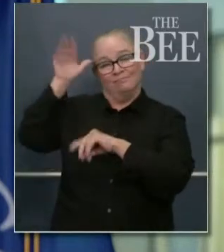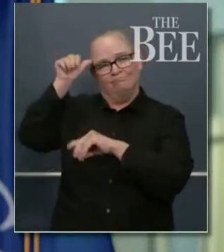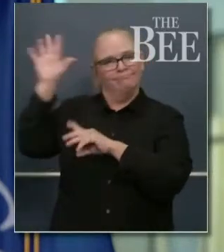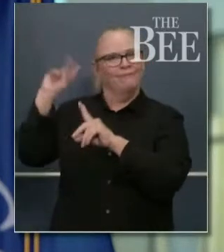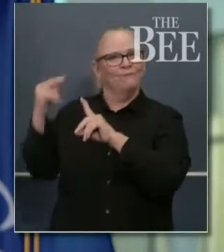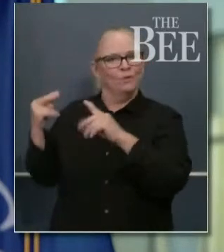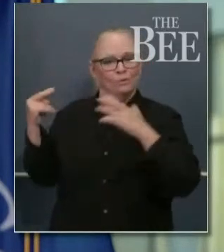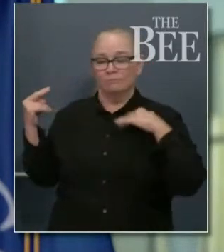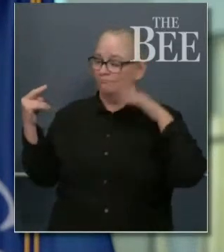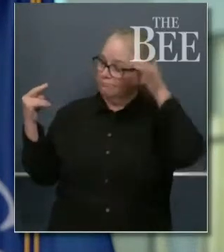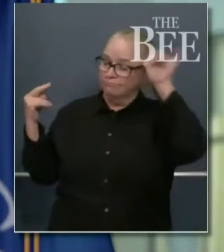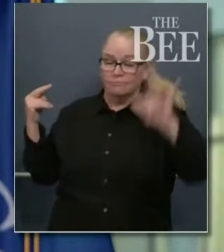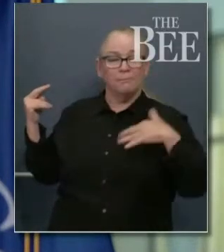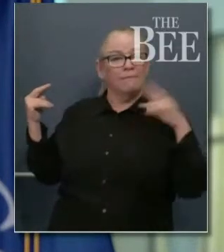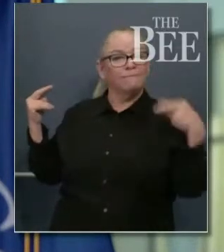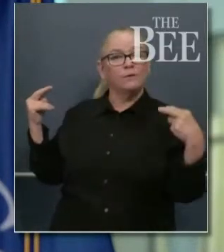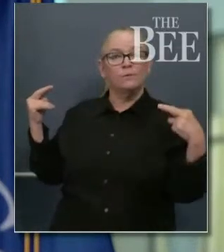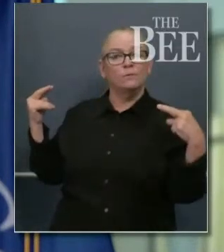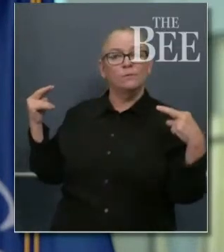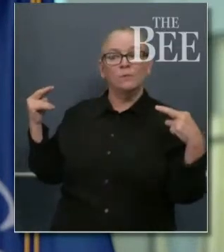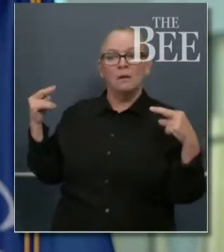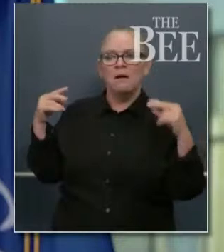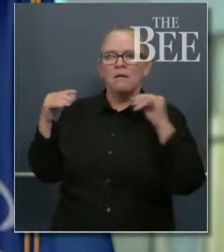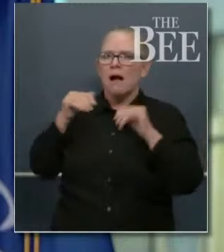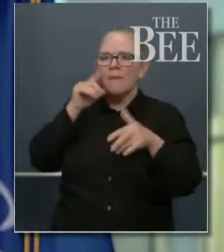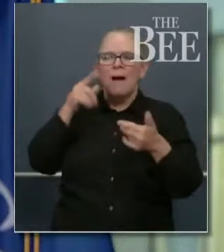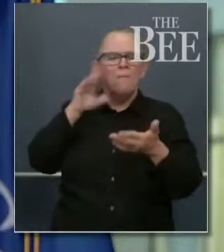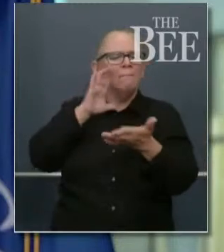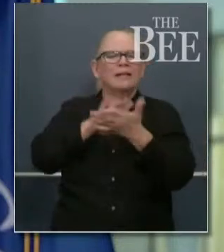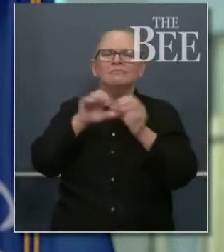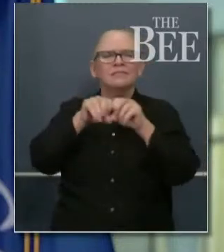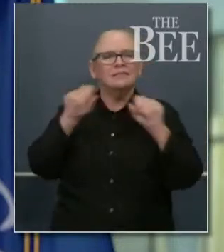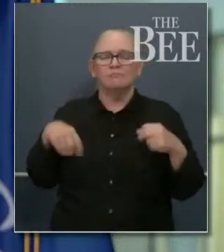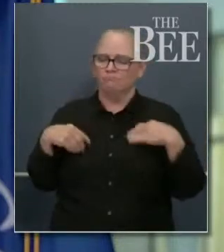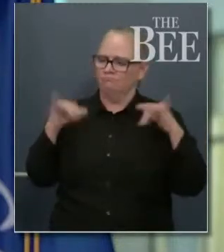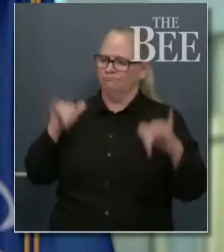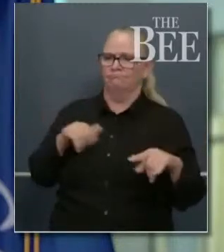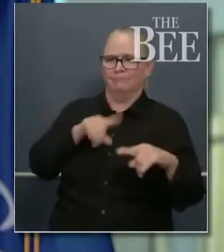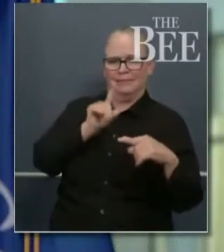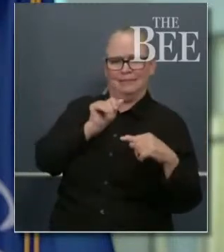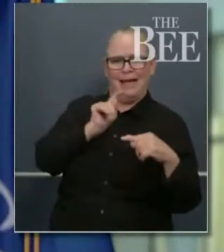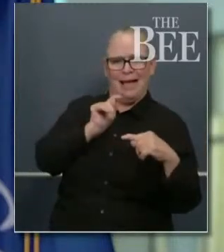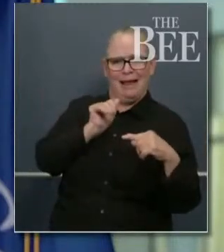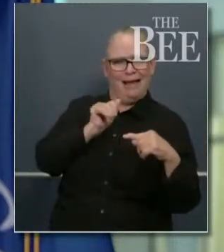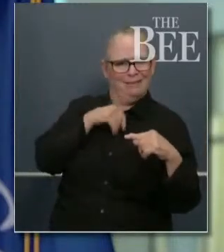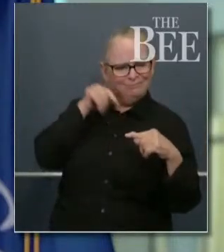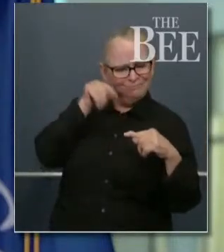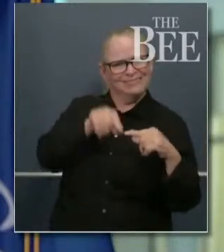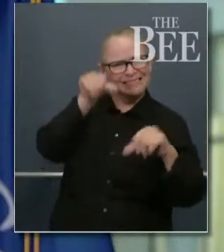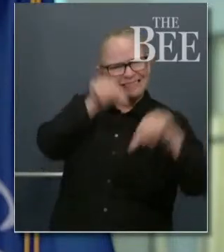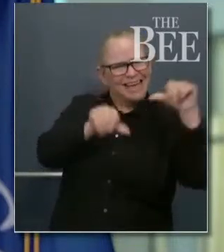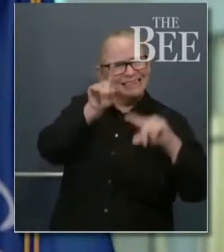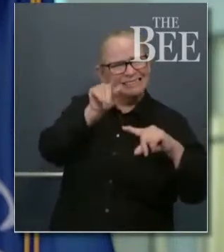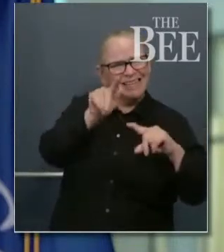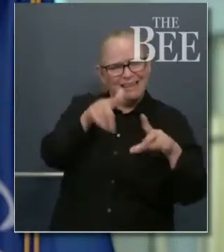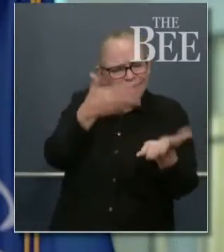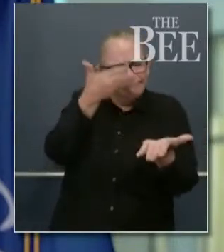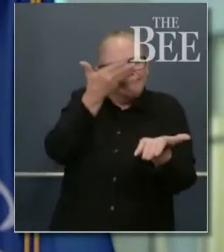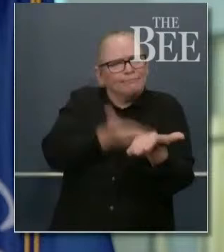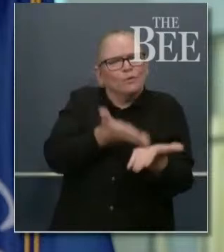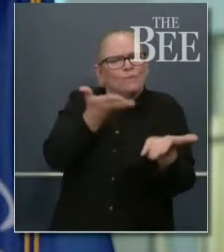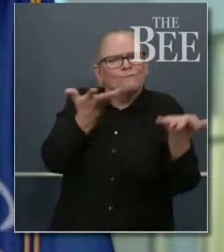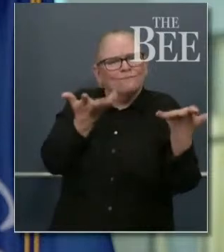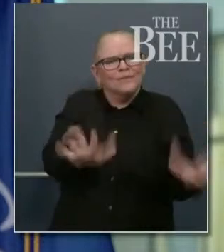say, it's not a belief system. Data science are not beliefs. You have to acknowledge facts, and